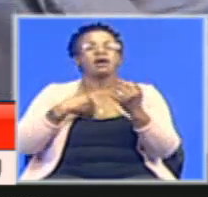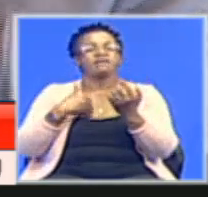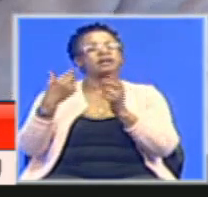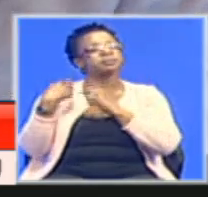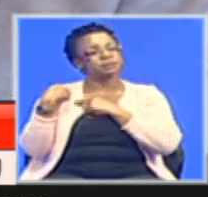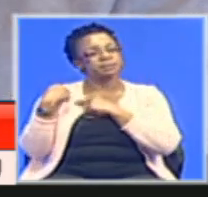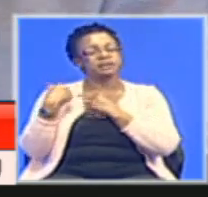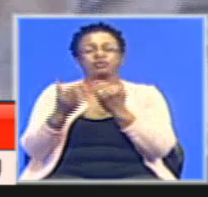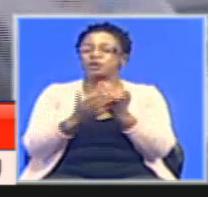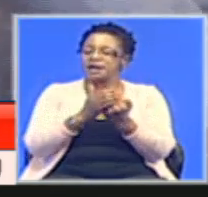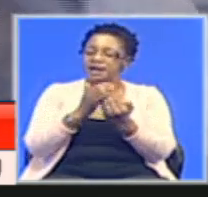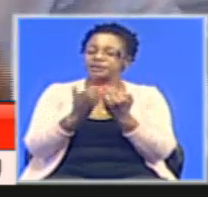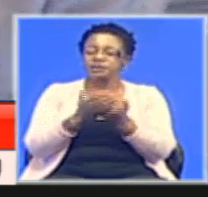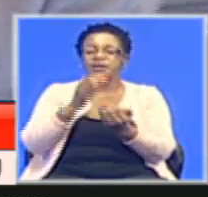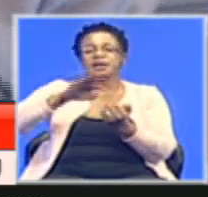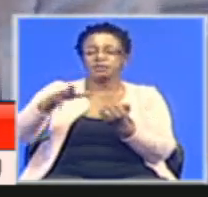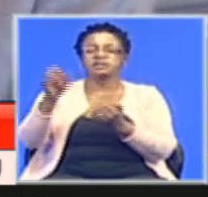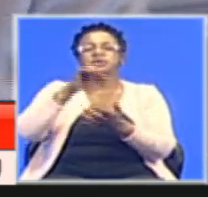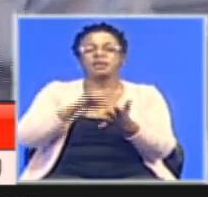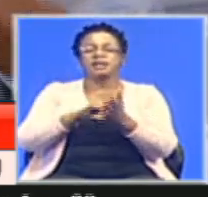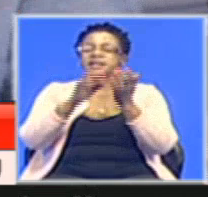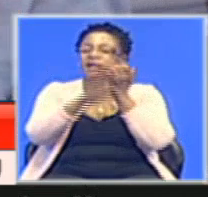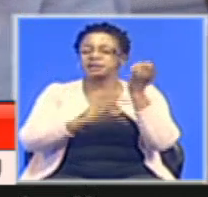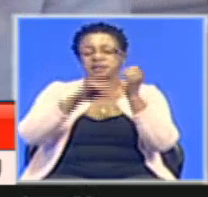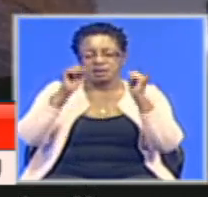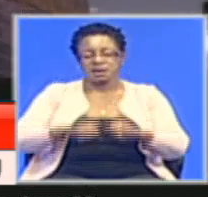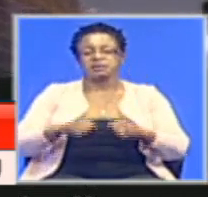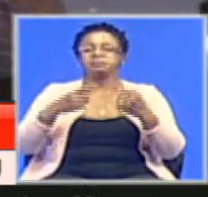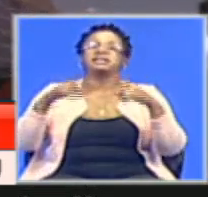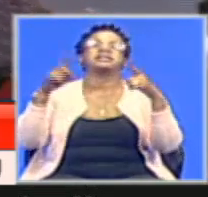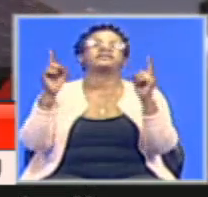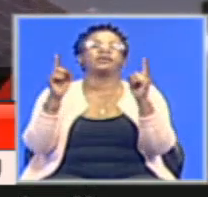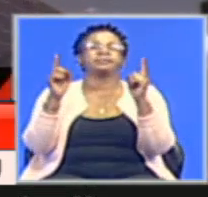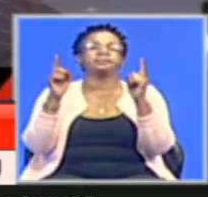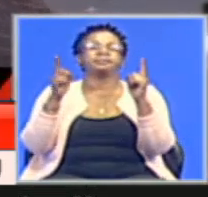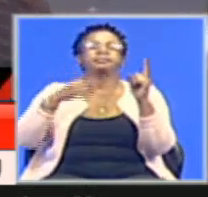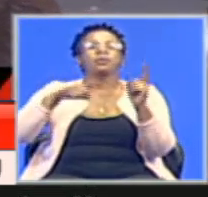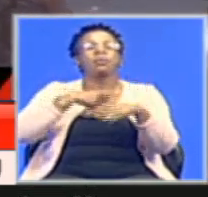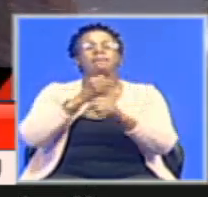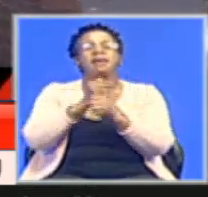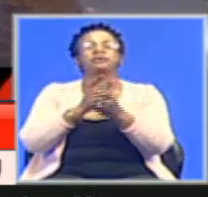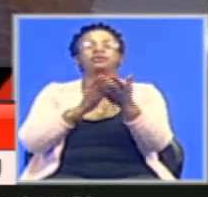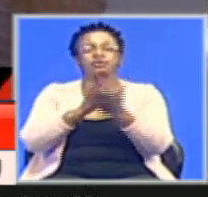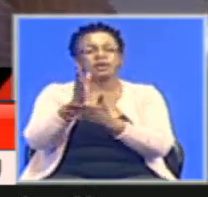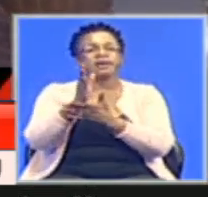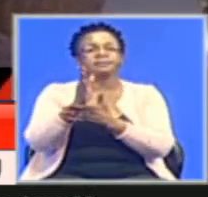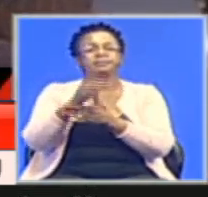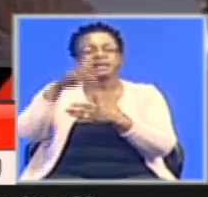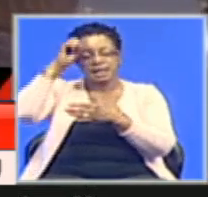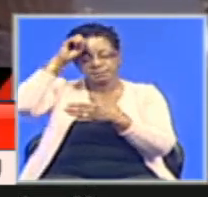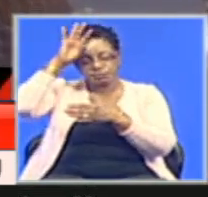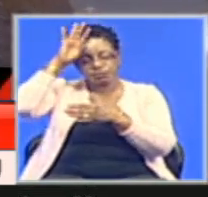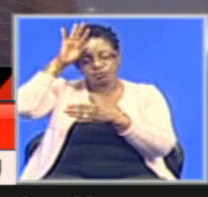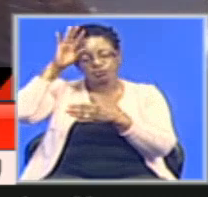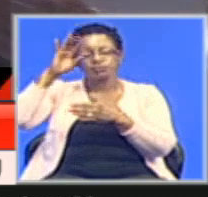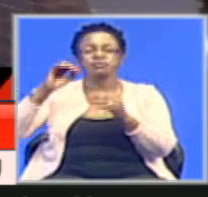nurture the counties so that the country can grow to greater lengths. Tuta make sure tumerudisha Kiambu pahali ilikuwa na